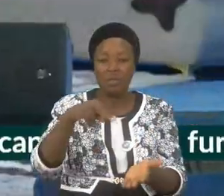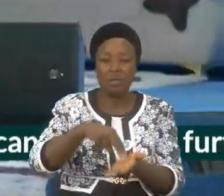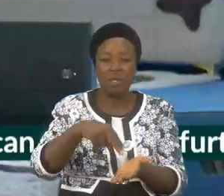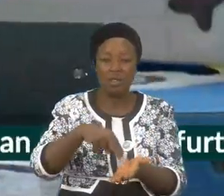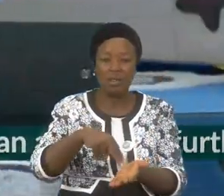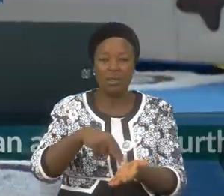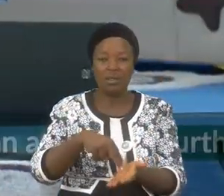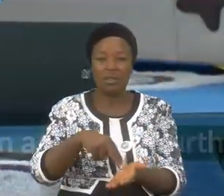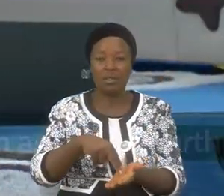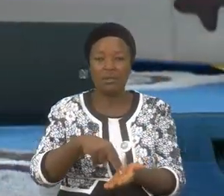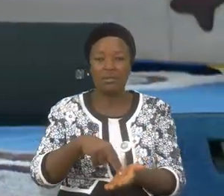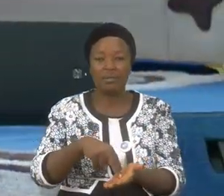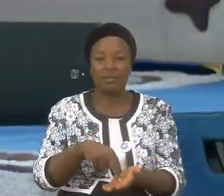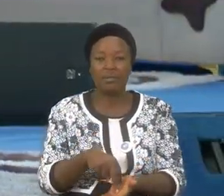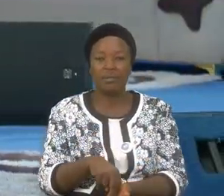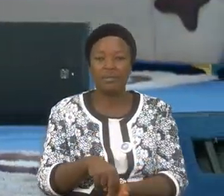Thank you, sir.